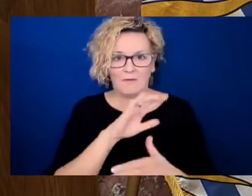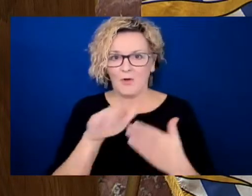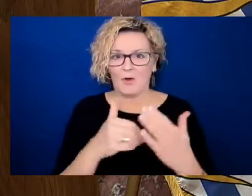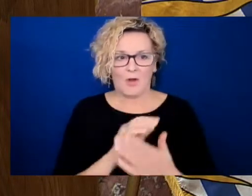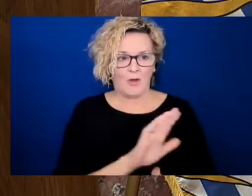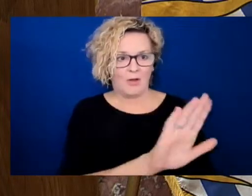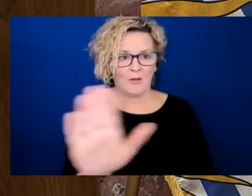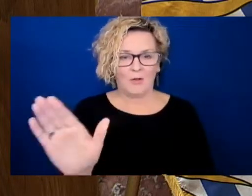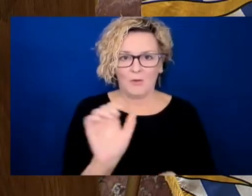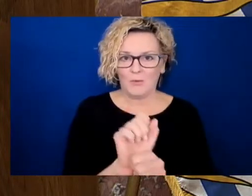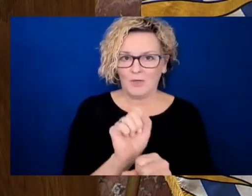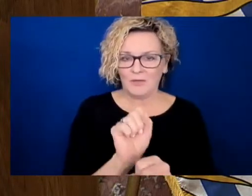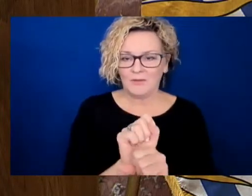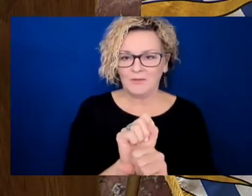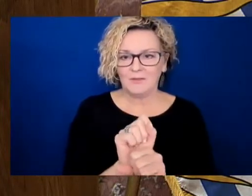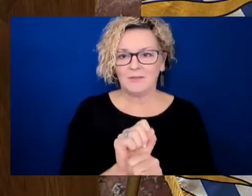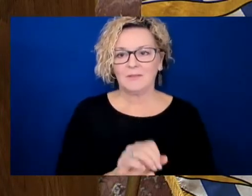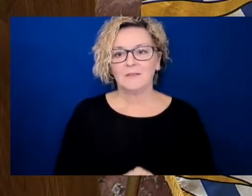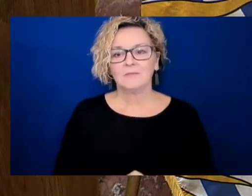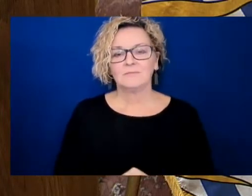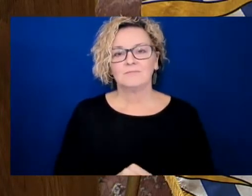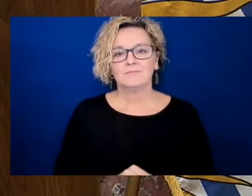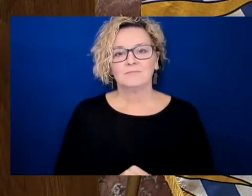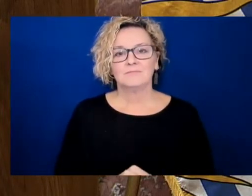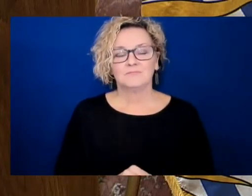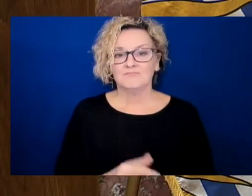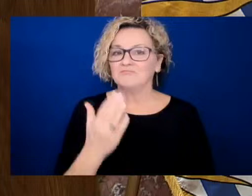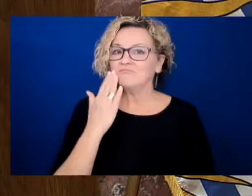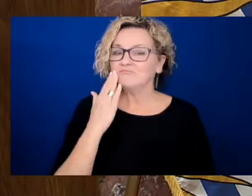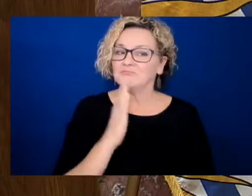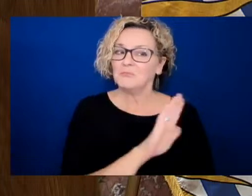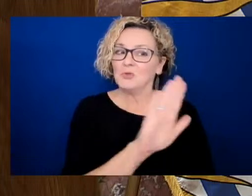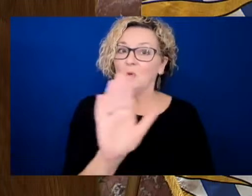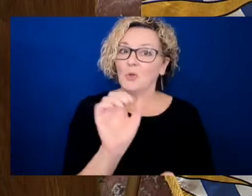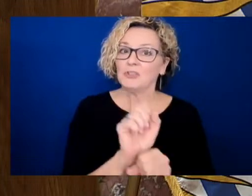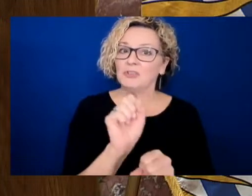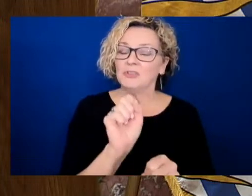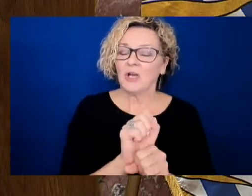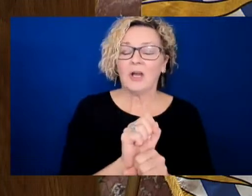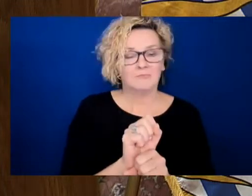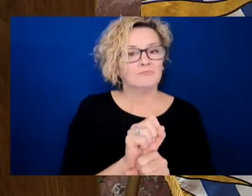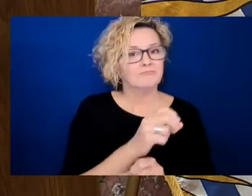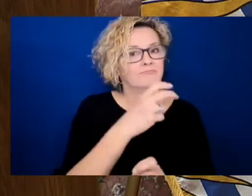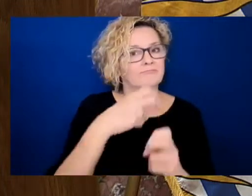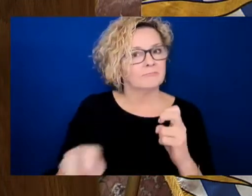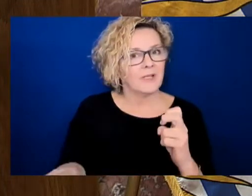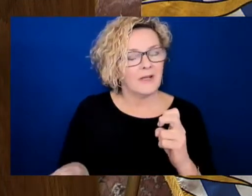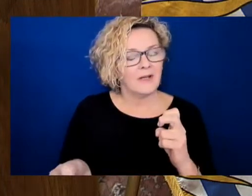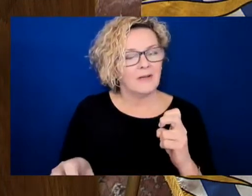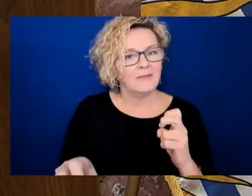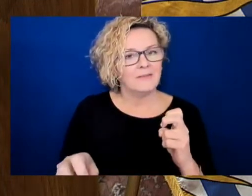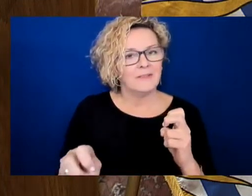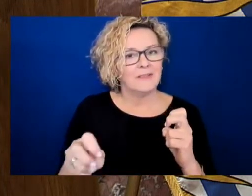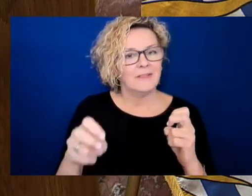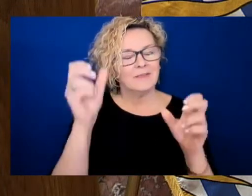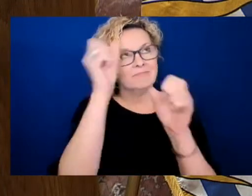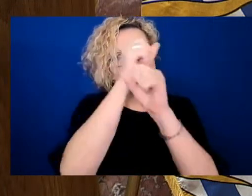your jobs are very difficult when you think about it. When you think about all the things that are going on in the